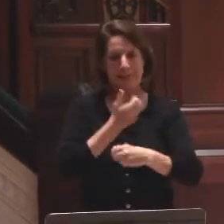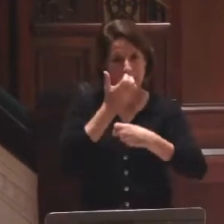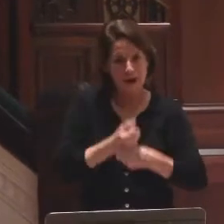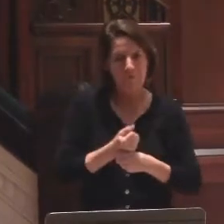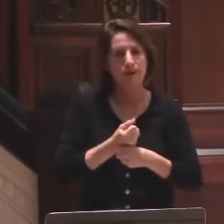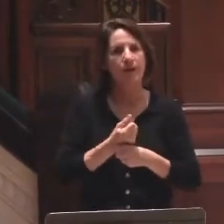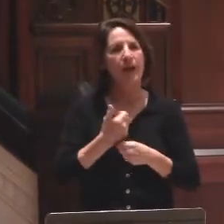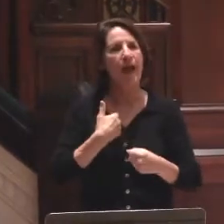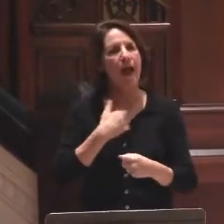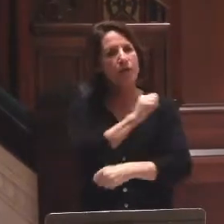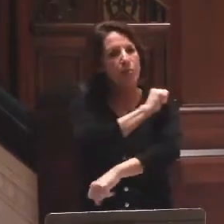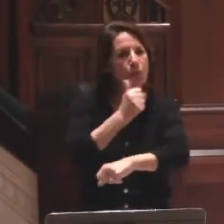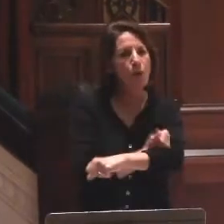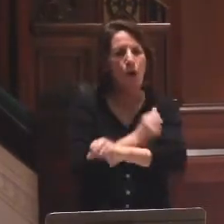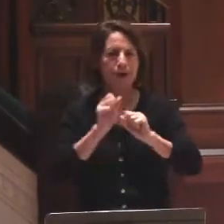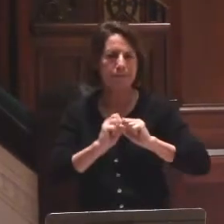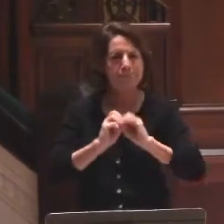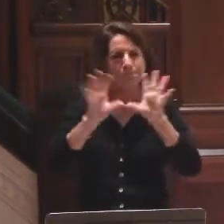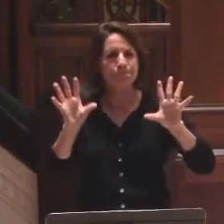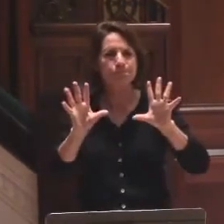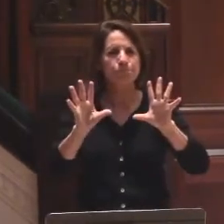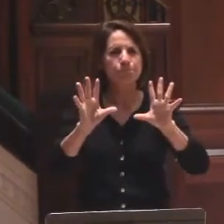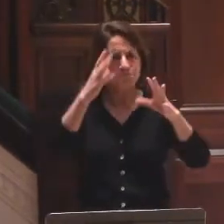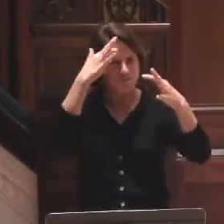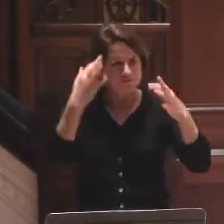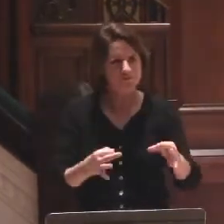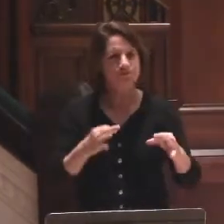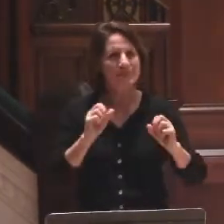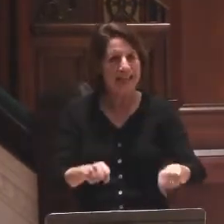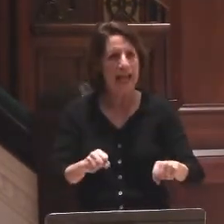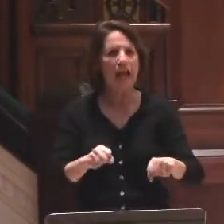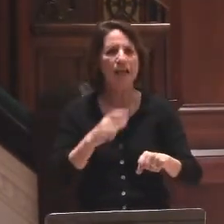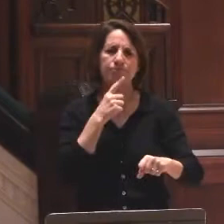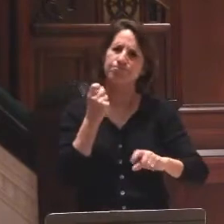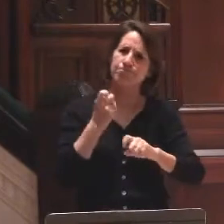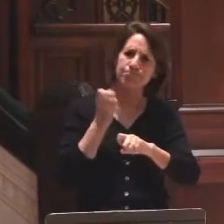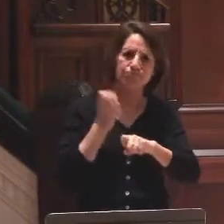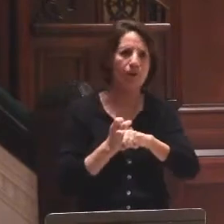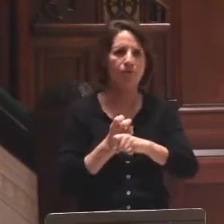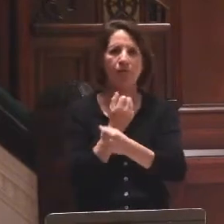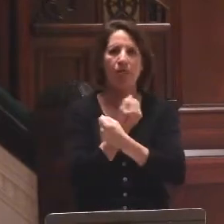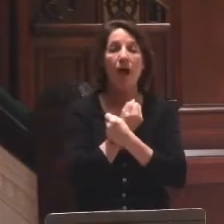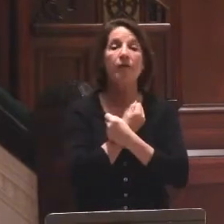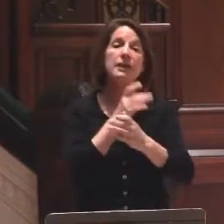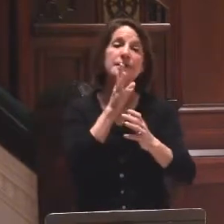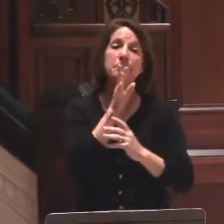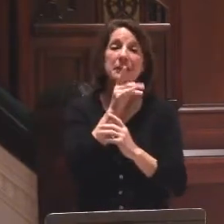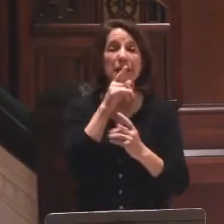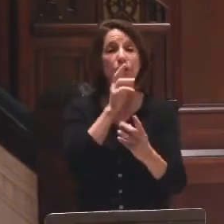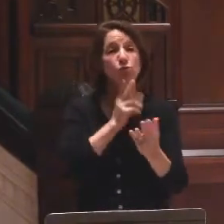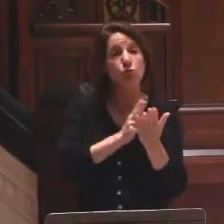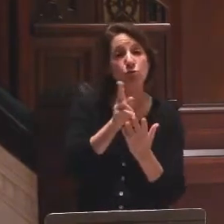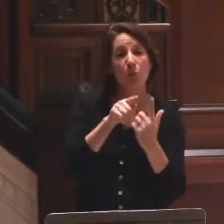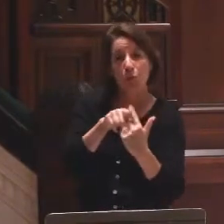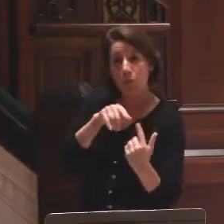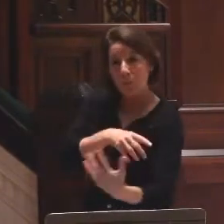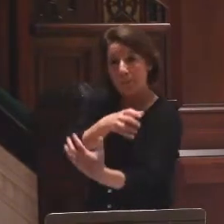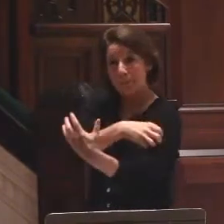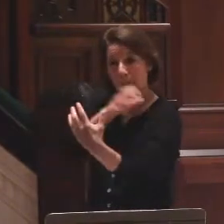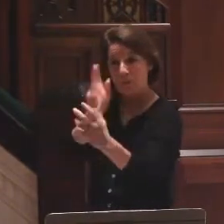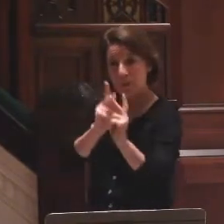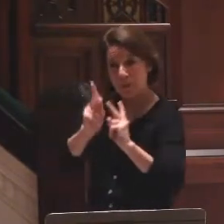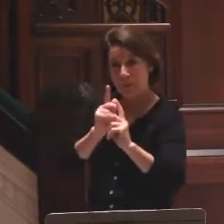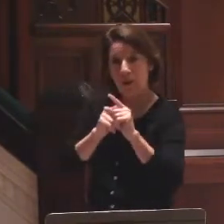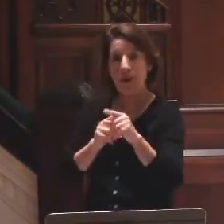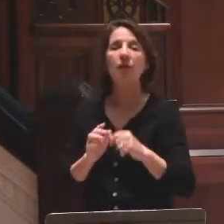authority, clarity, decisiveness, risk-taking, tough love, speaking truth to power, willingness